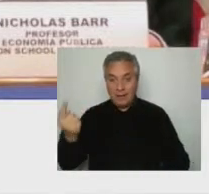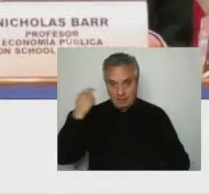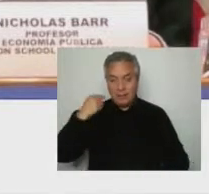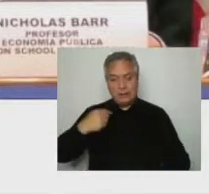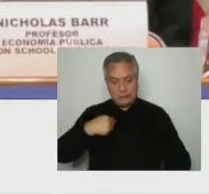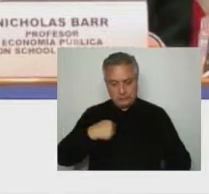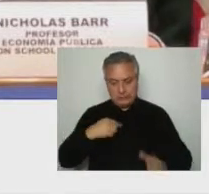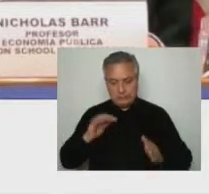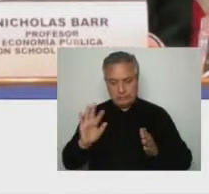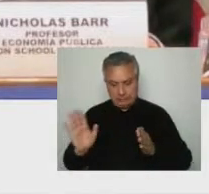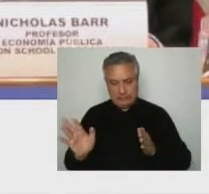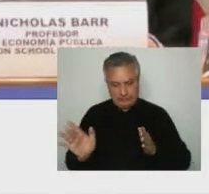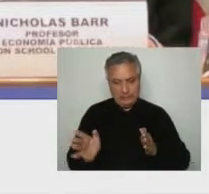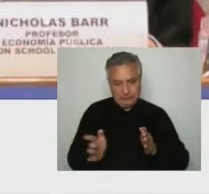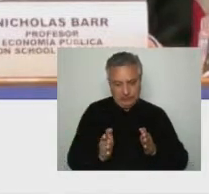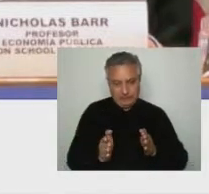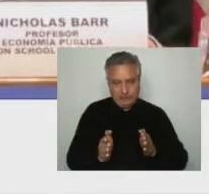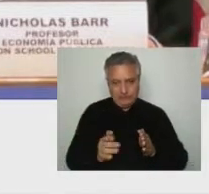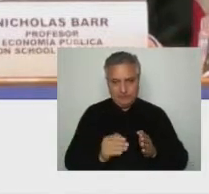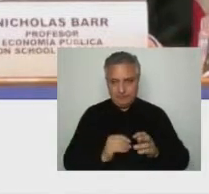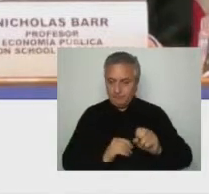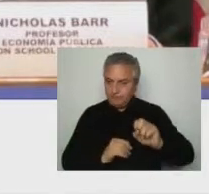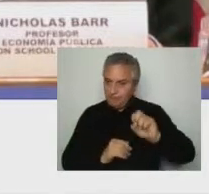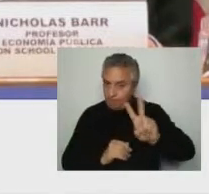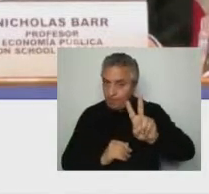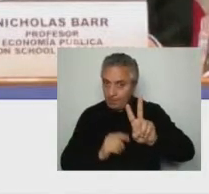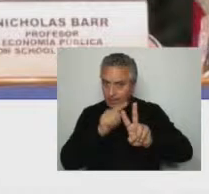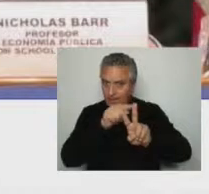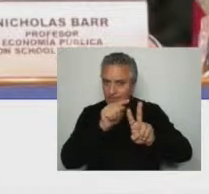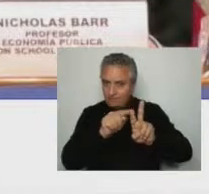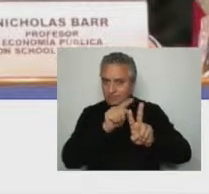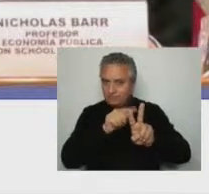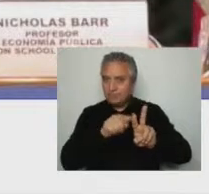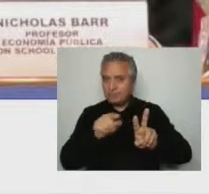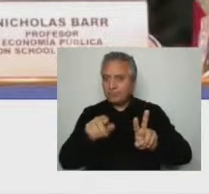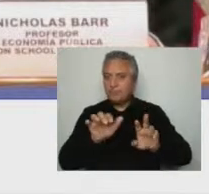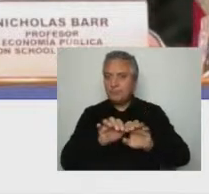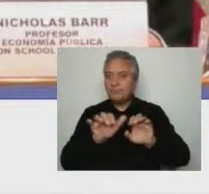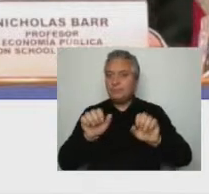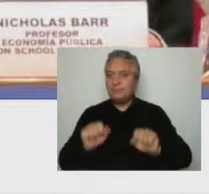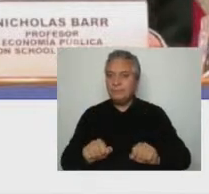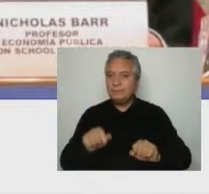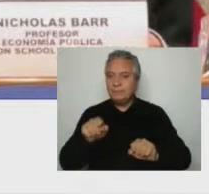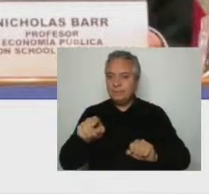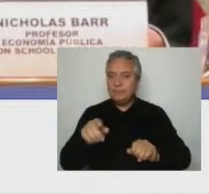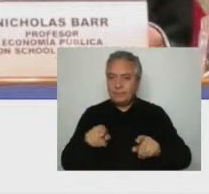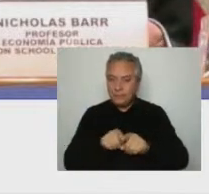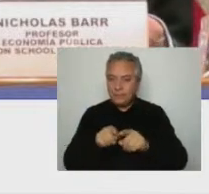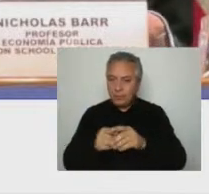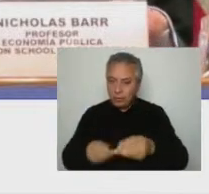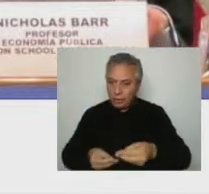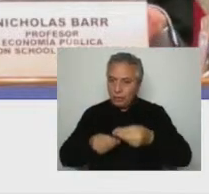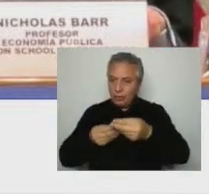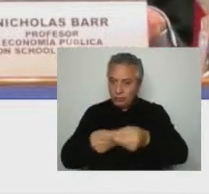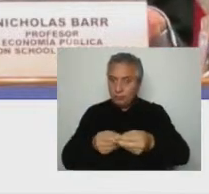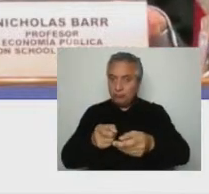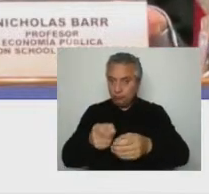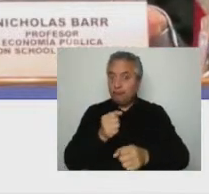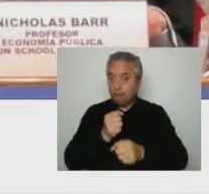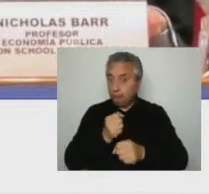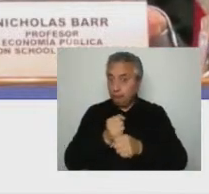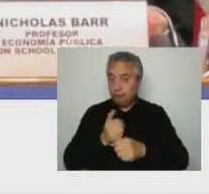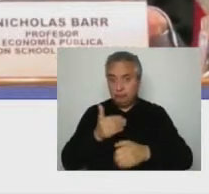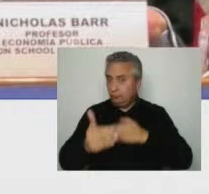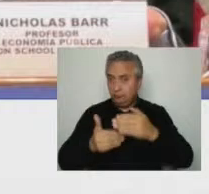One, contributory systems work badly. Two, non-contributory benefits have an